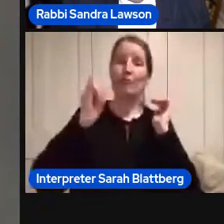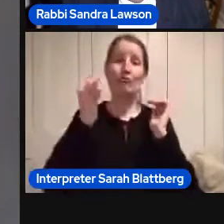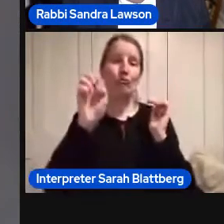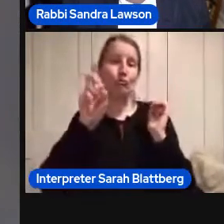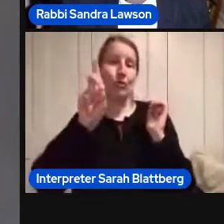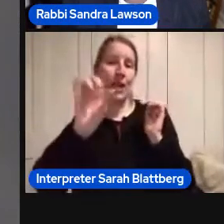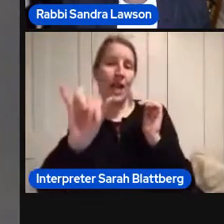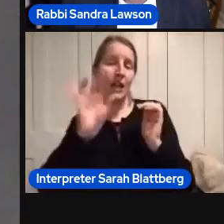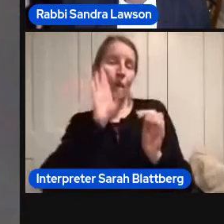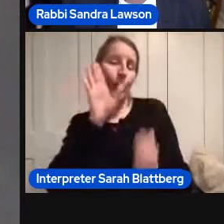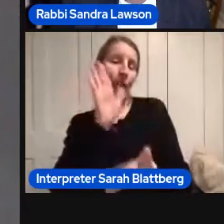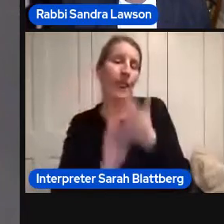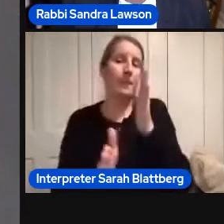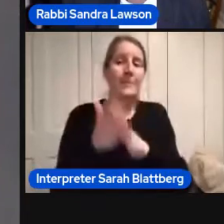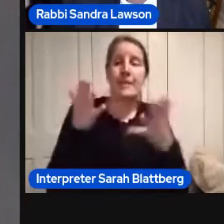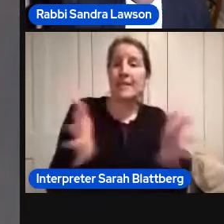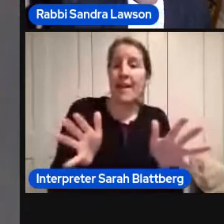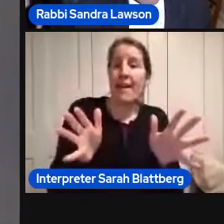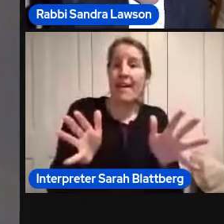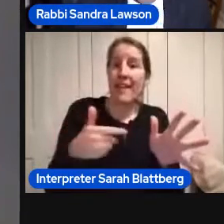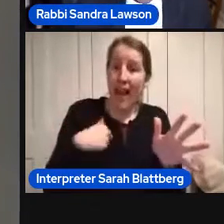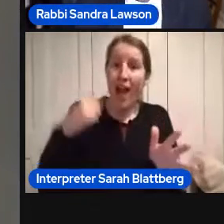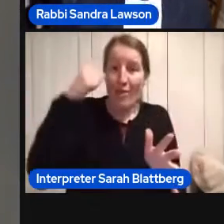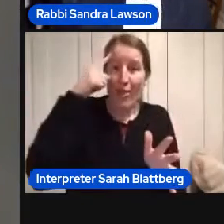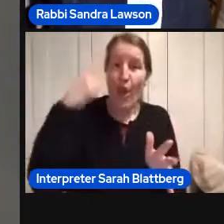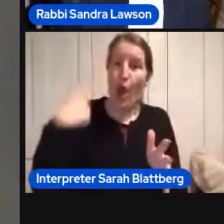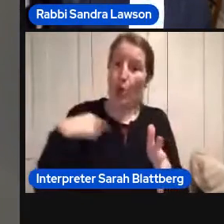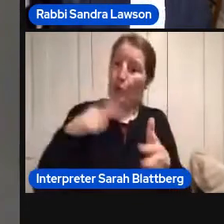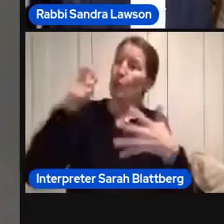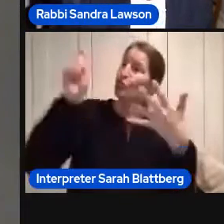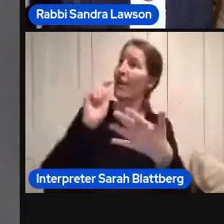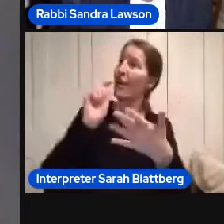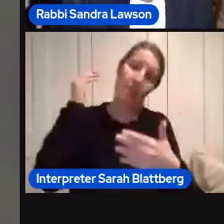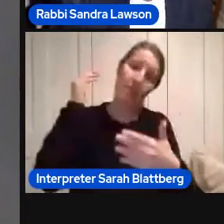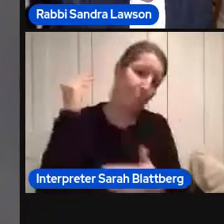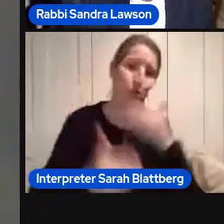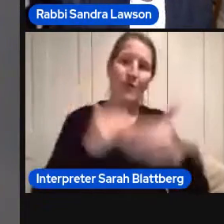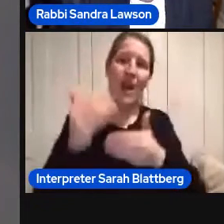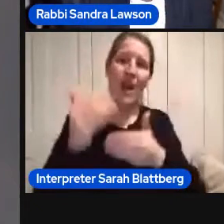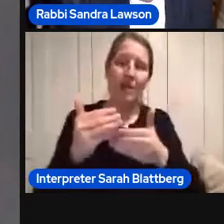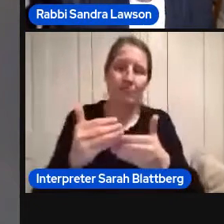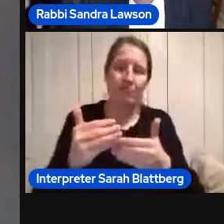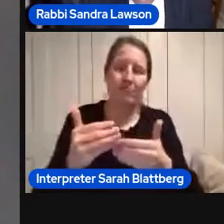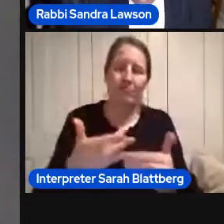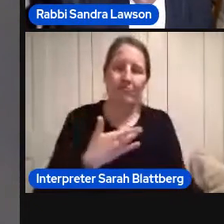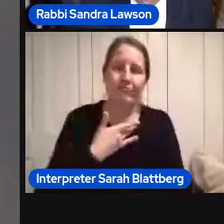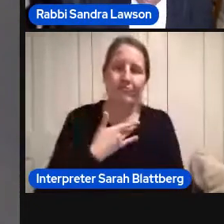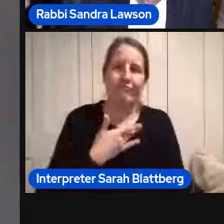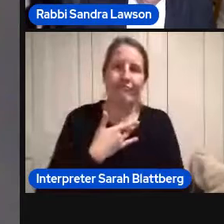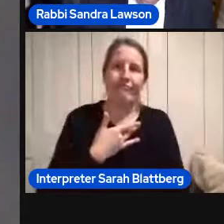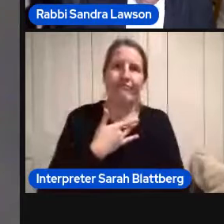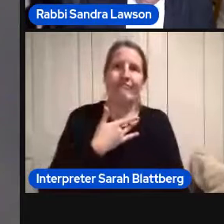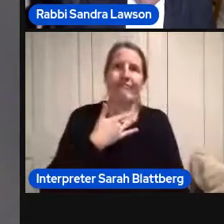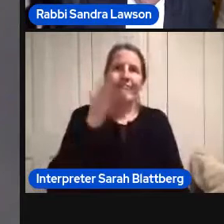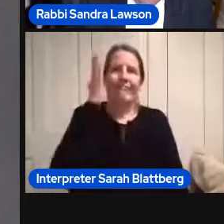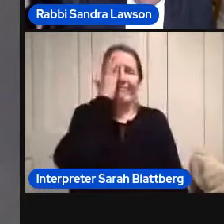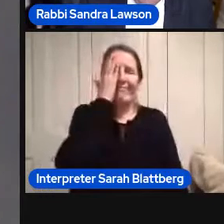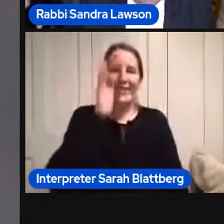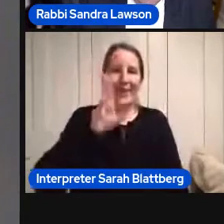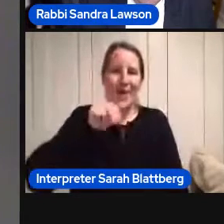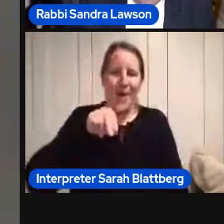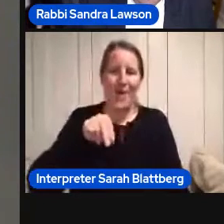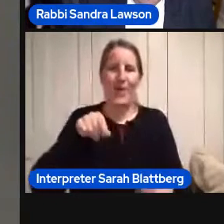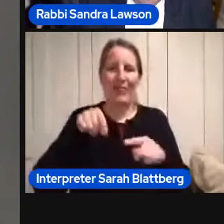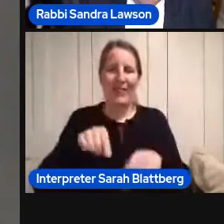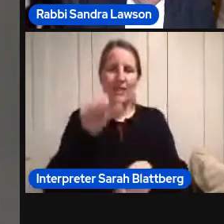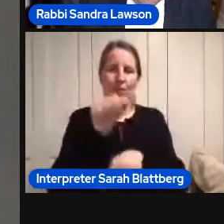was a destination, something that we could achieve and then move on. Instead, I encountered that doing